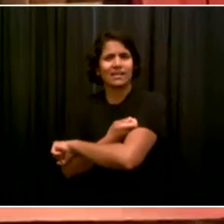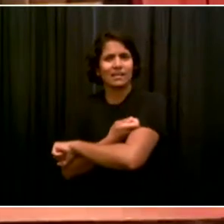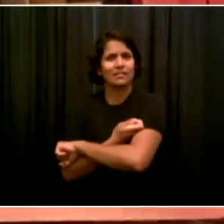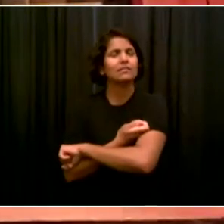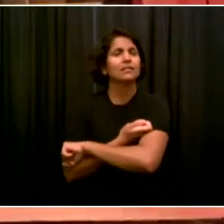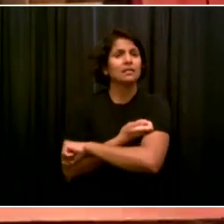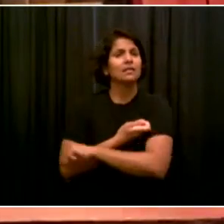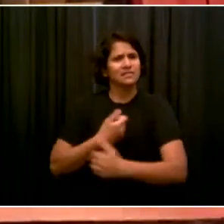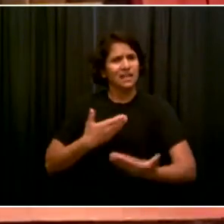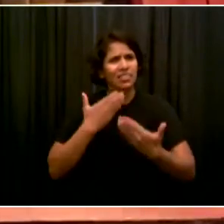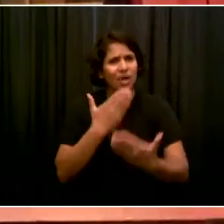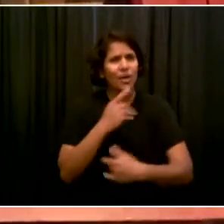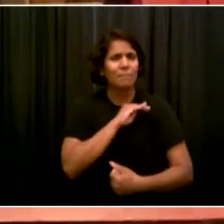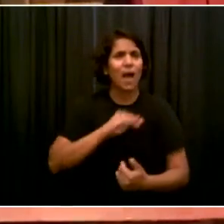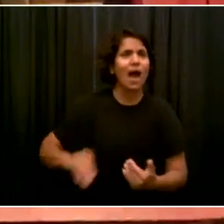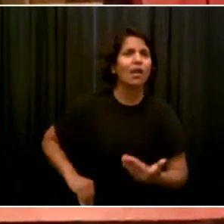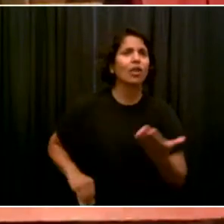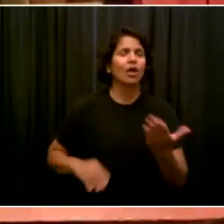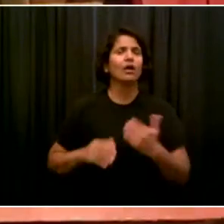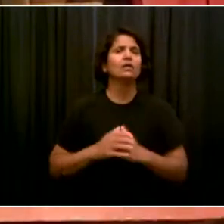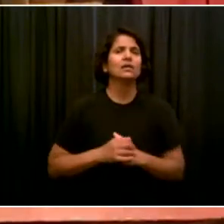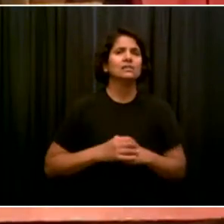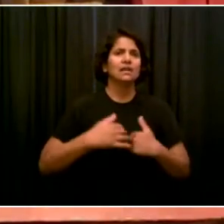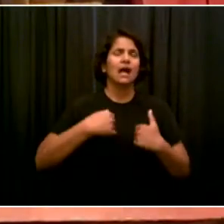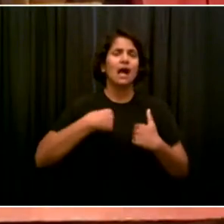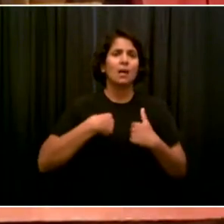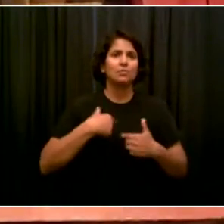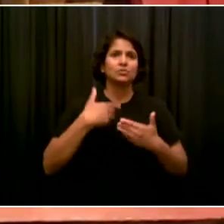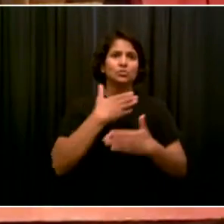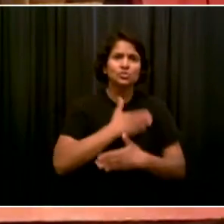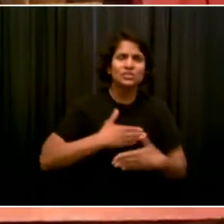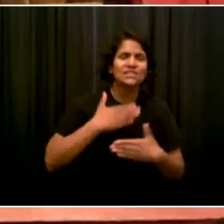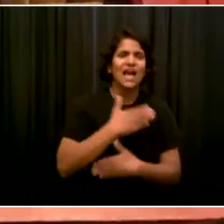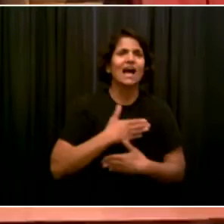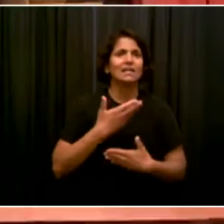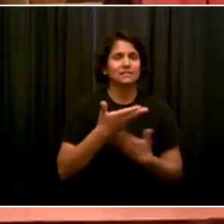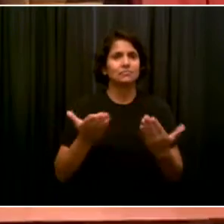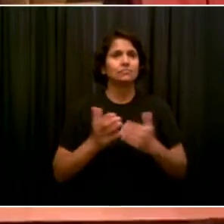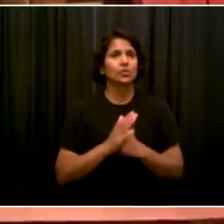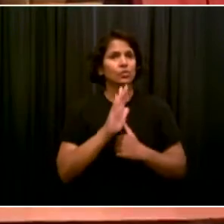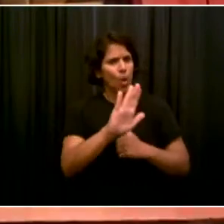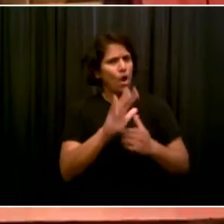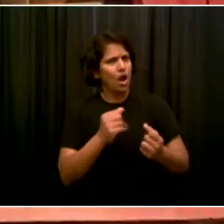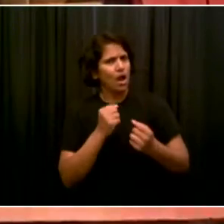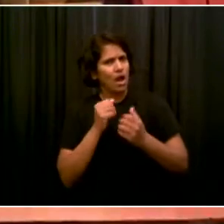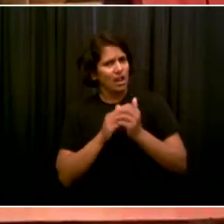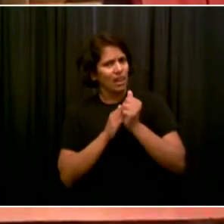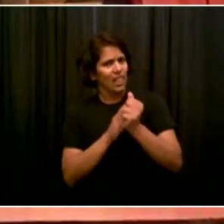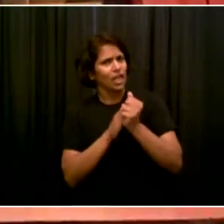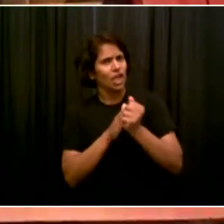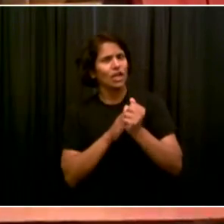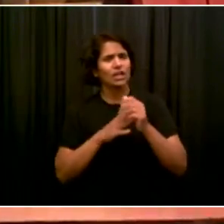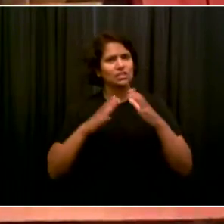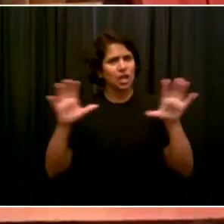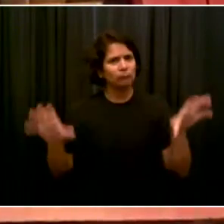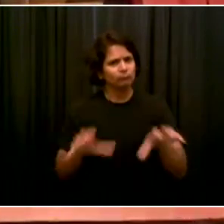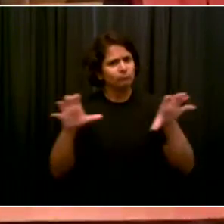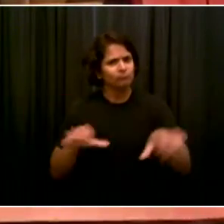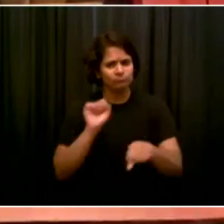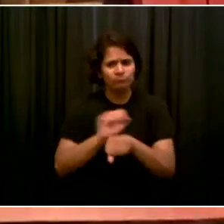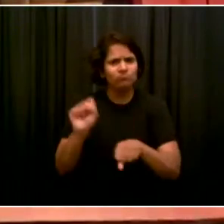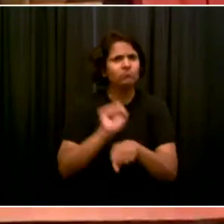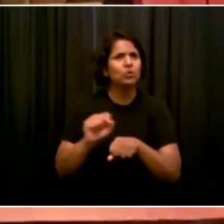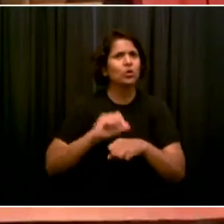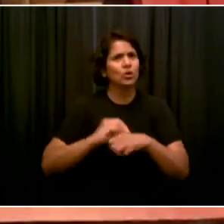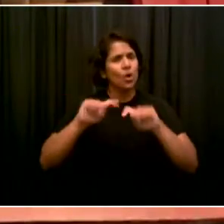again. I appreciate so much the bold leadership that you and your team have shown